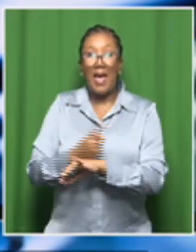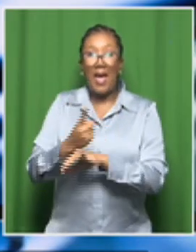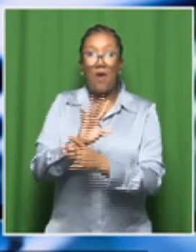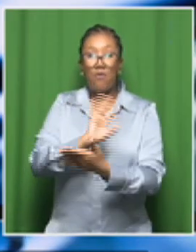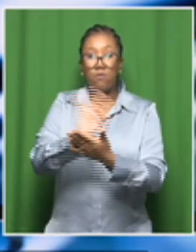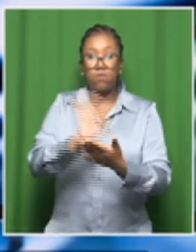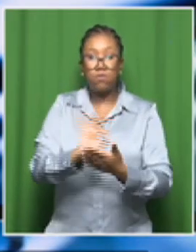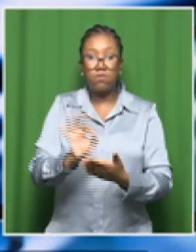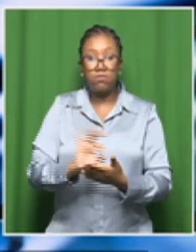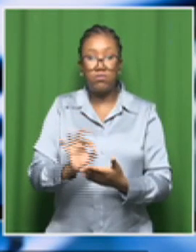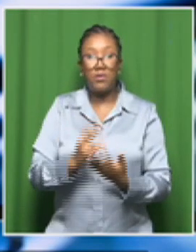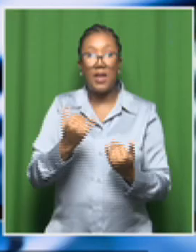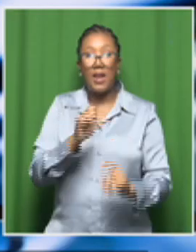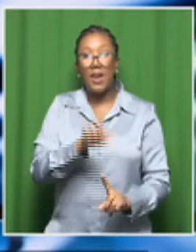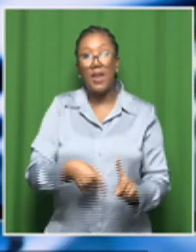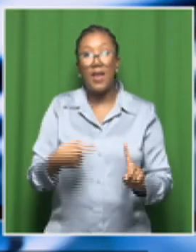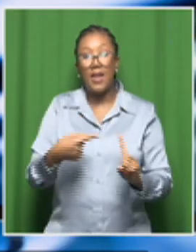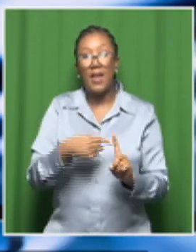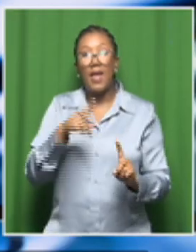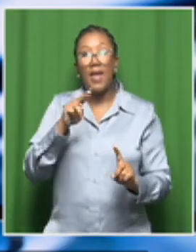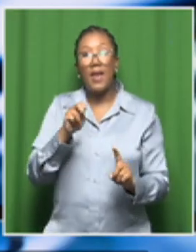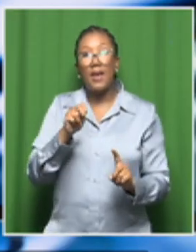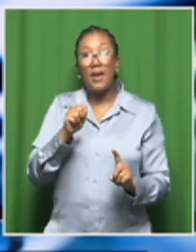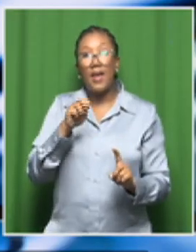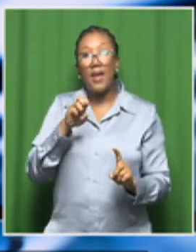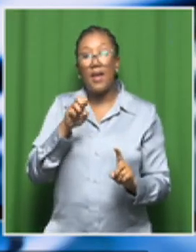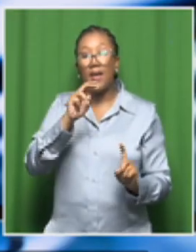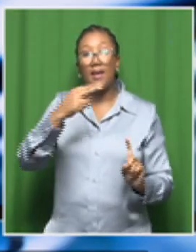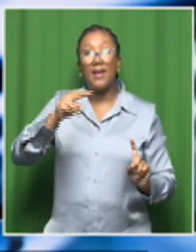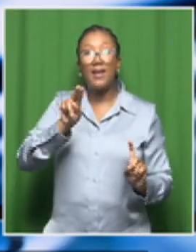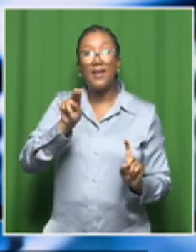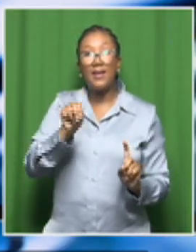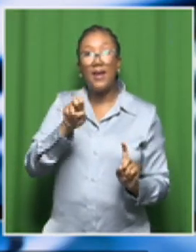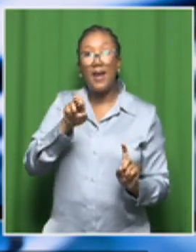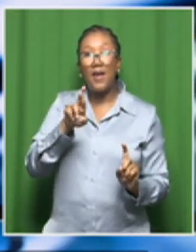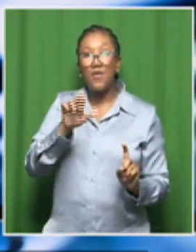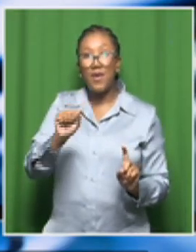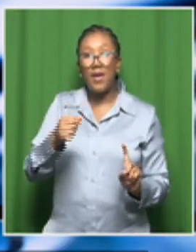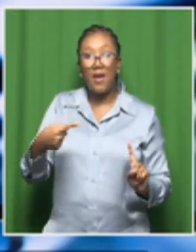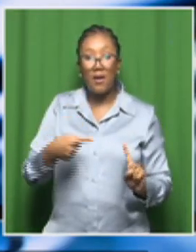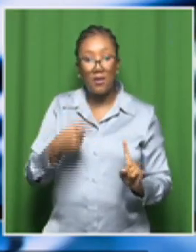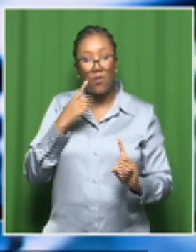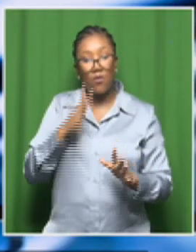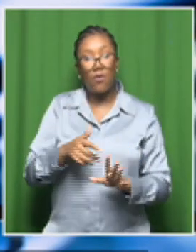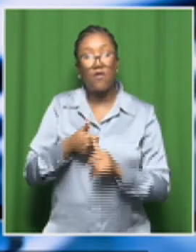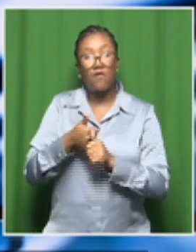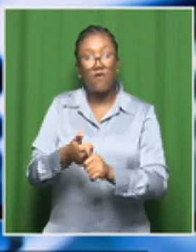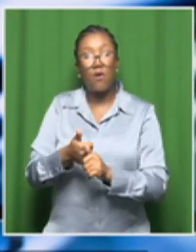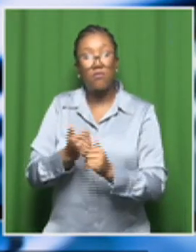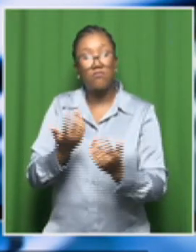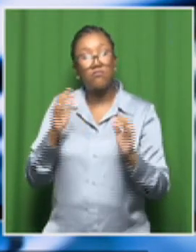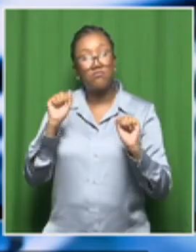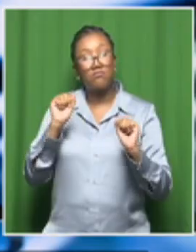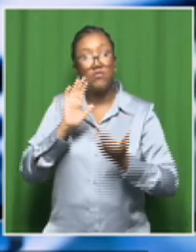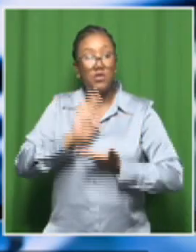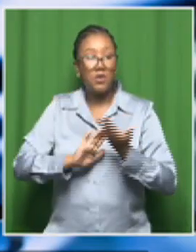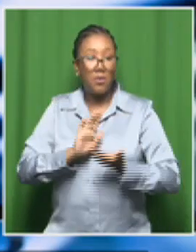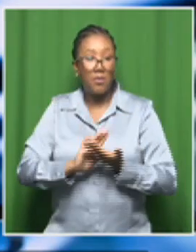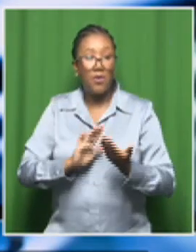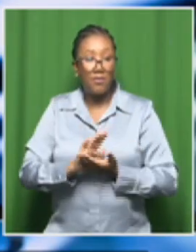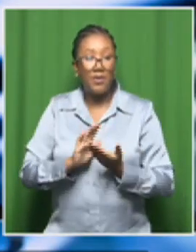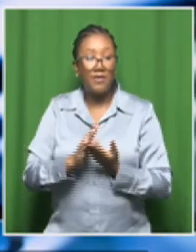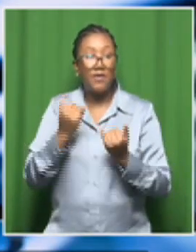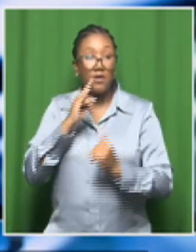colleague Neria Hlakotsa is following that story for us. We'll come back to that, or Neria is